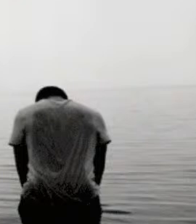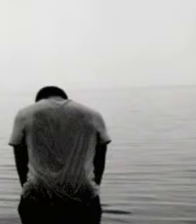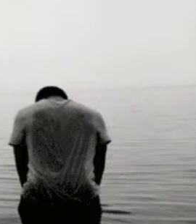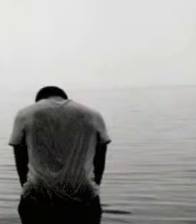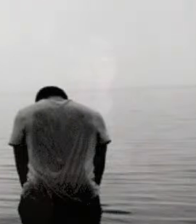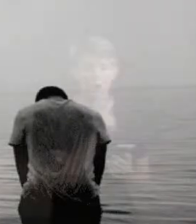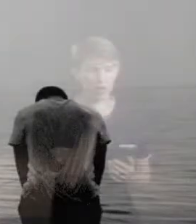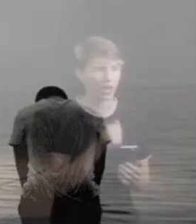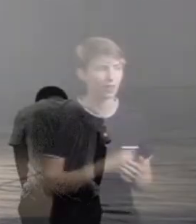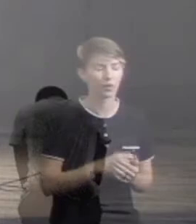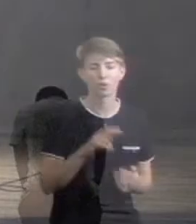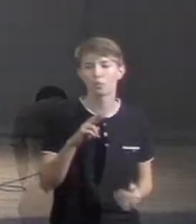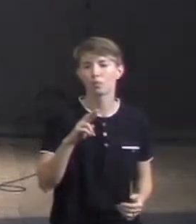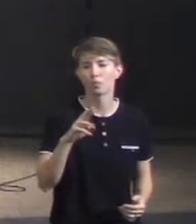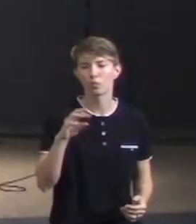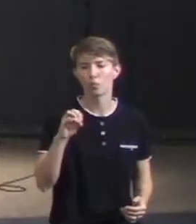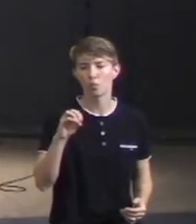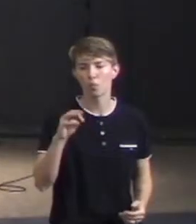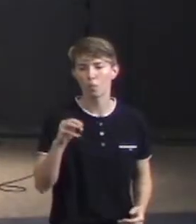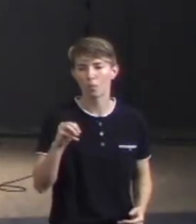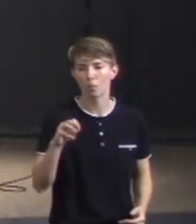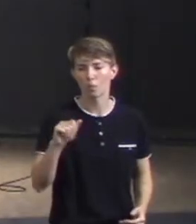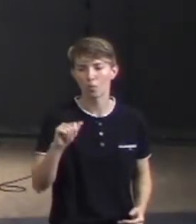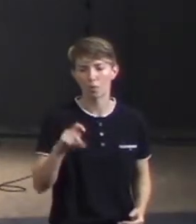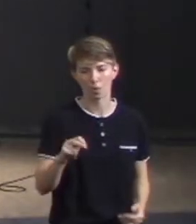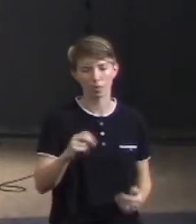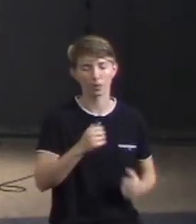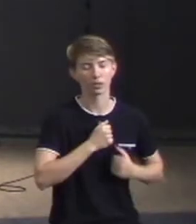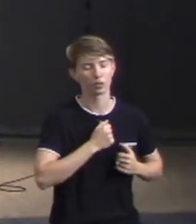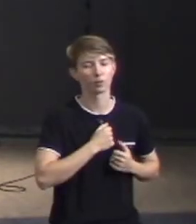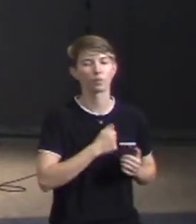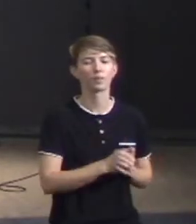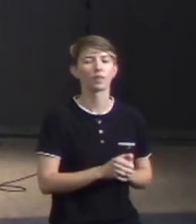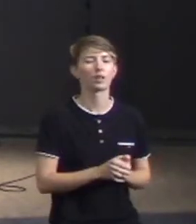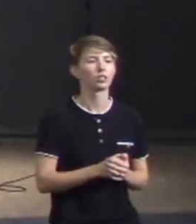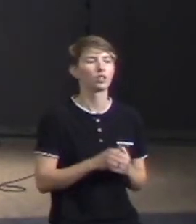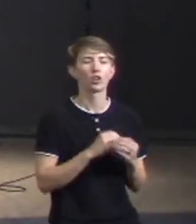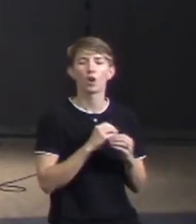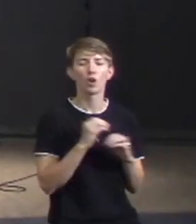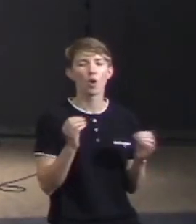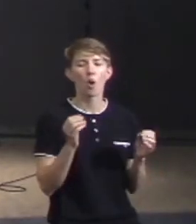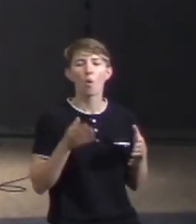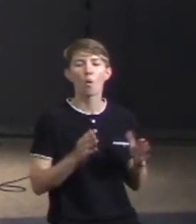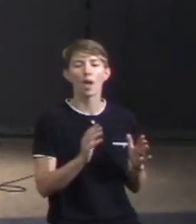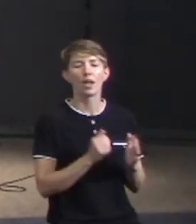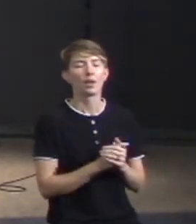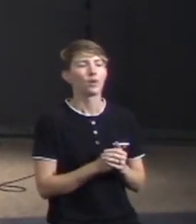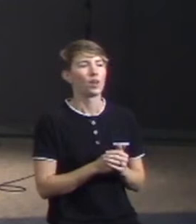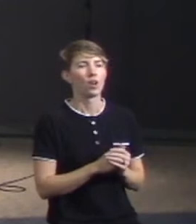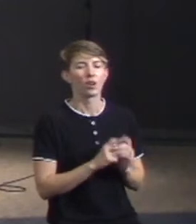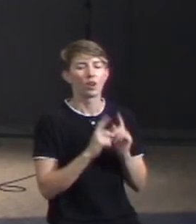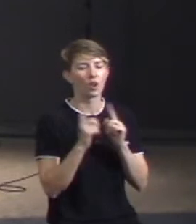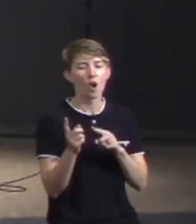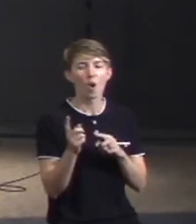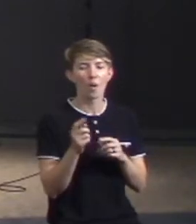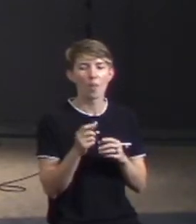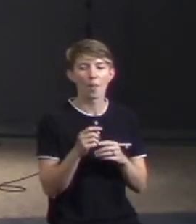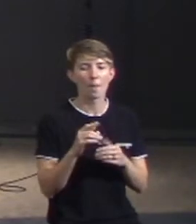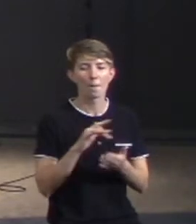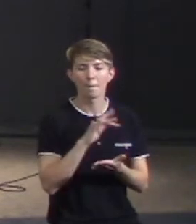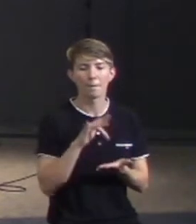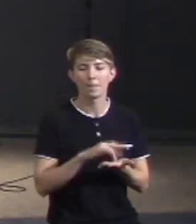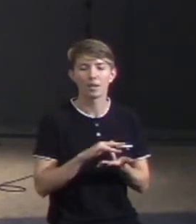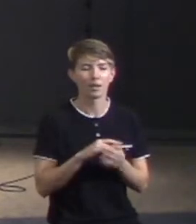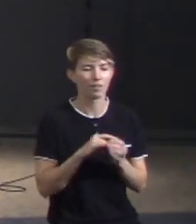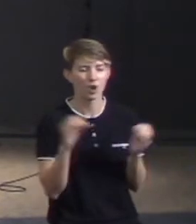These were Roman soldiers. There's no way a temple guard would leave Jerusalem to go out in the middle of nowhere to go stand with a bunch of